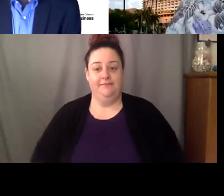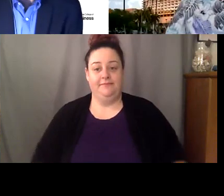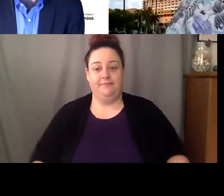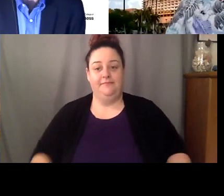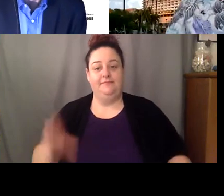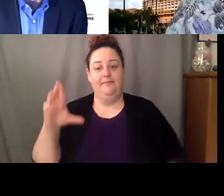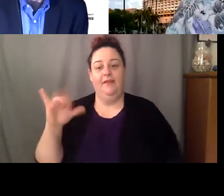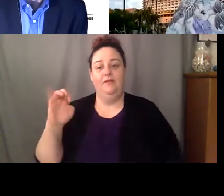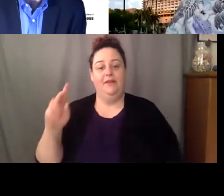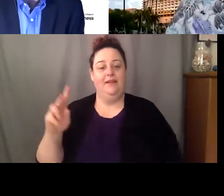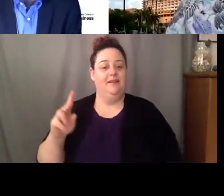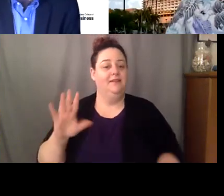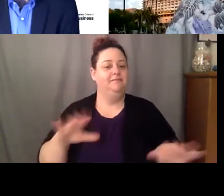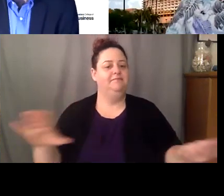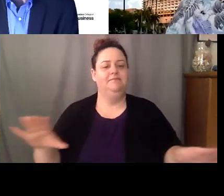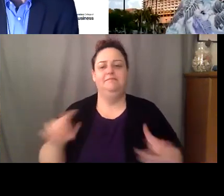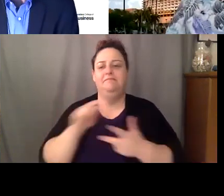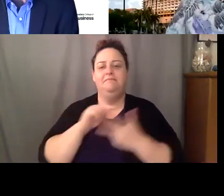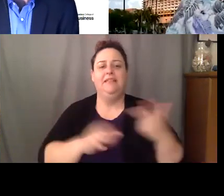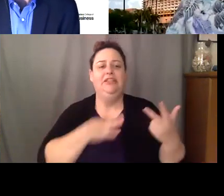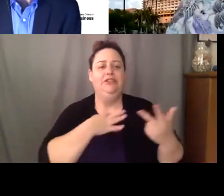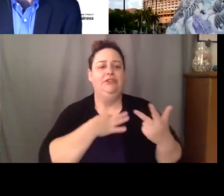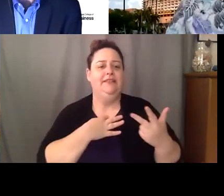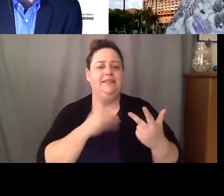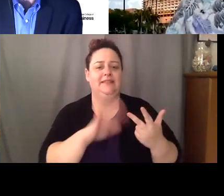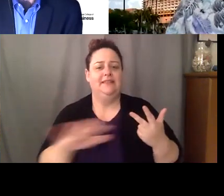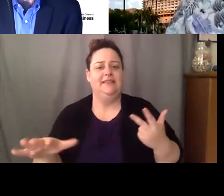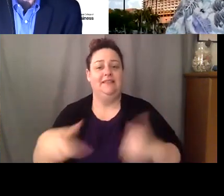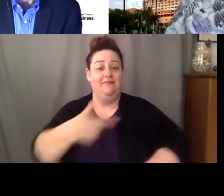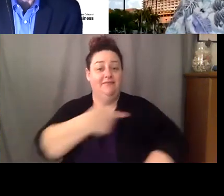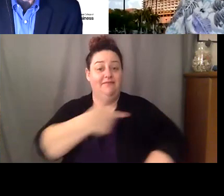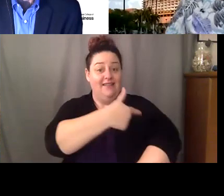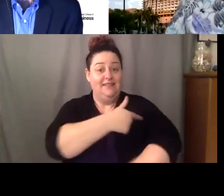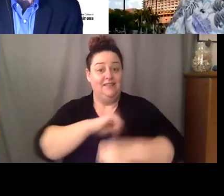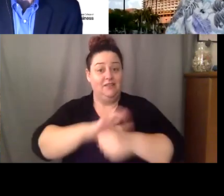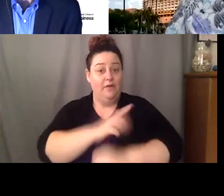Whether it be Scott, Harvey or Rick, thinking about the vaccine,